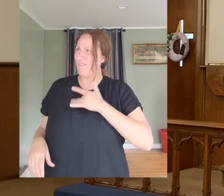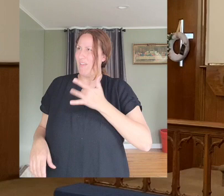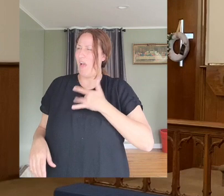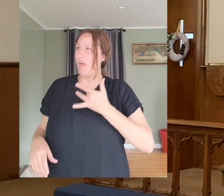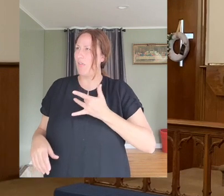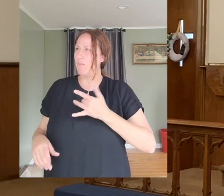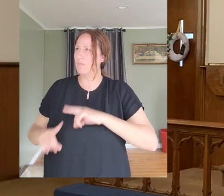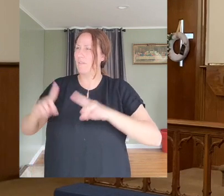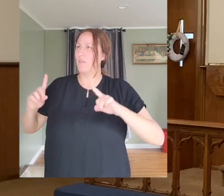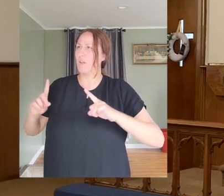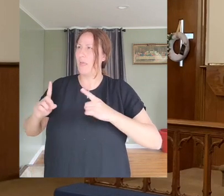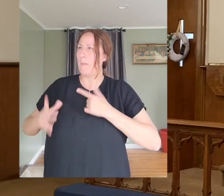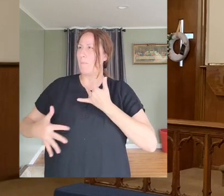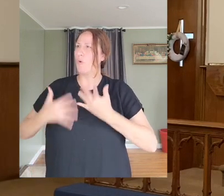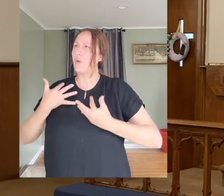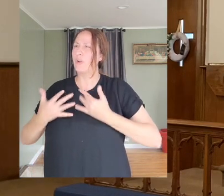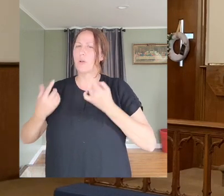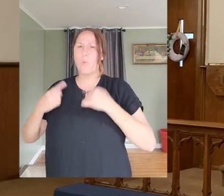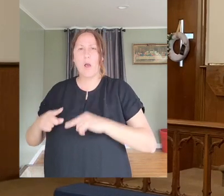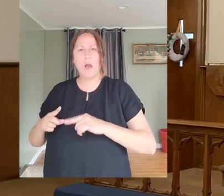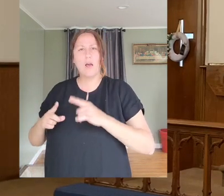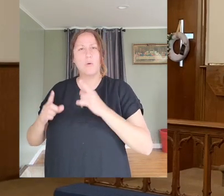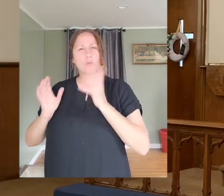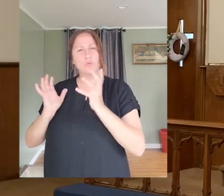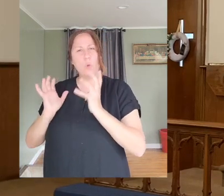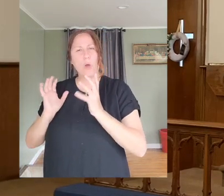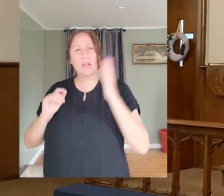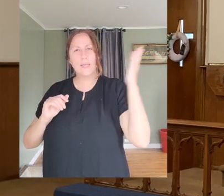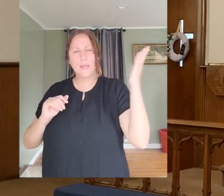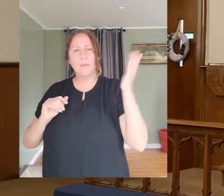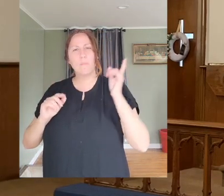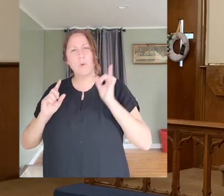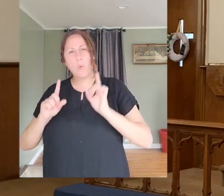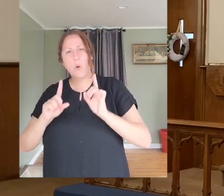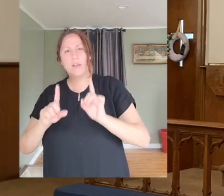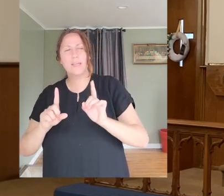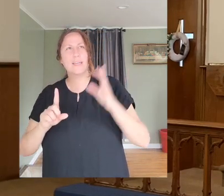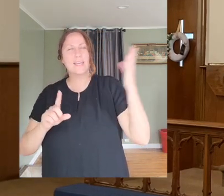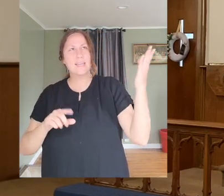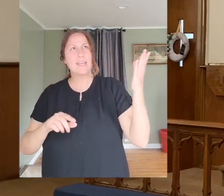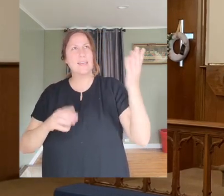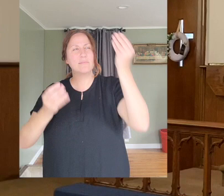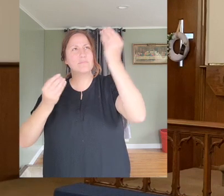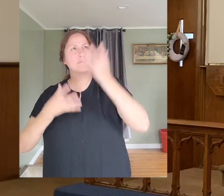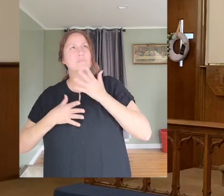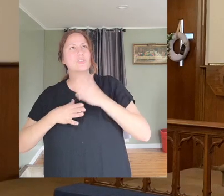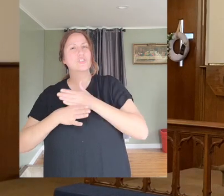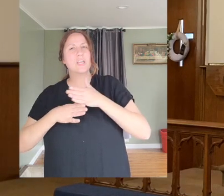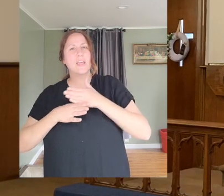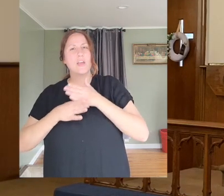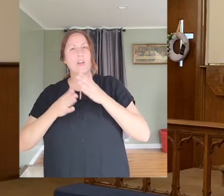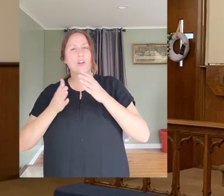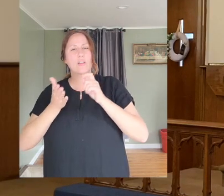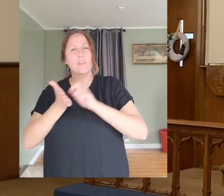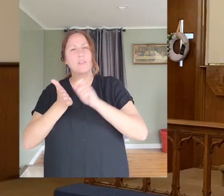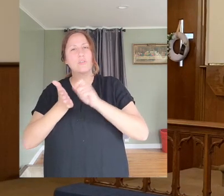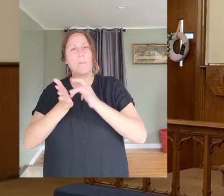to us on the road, while he opened to us the scriptures?